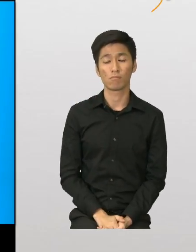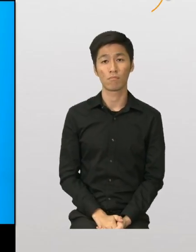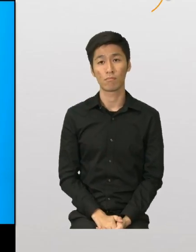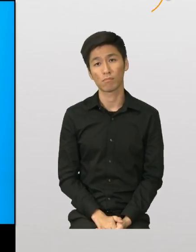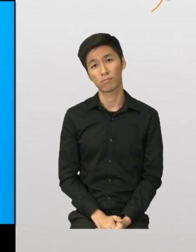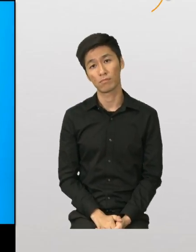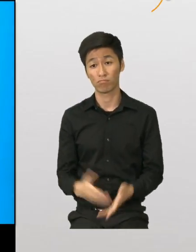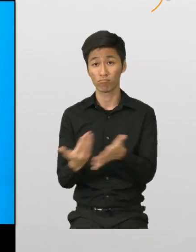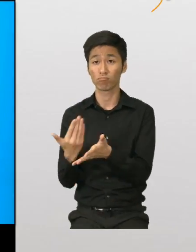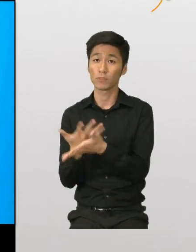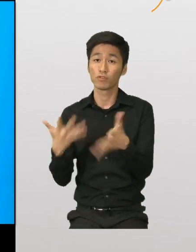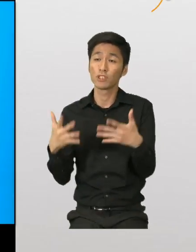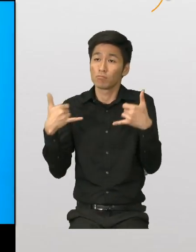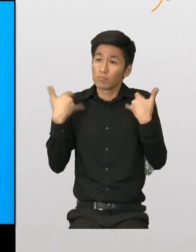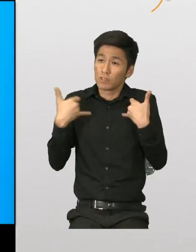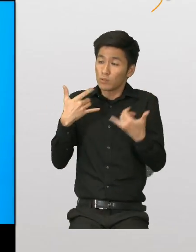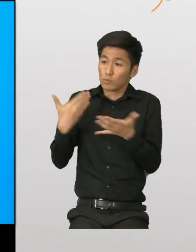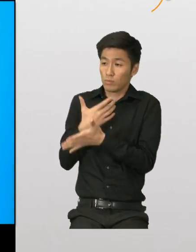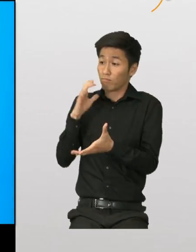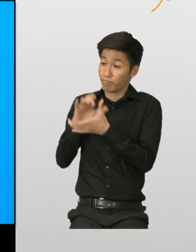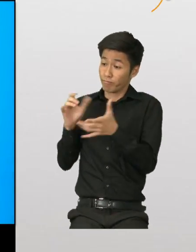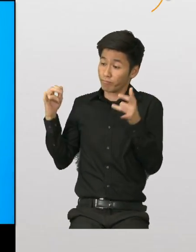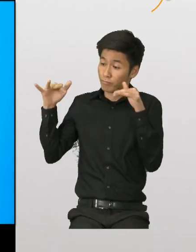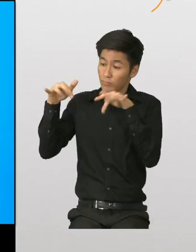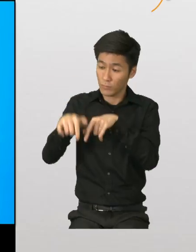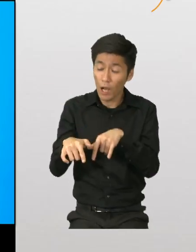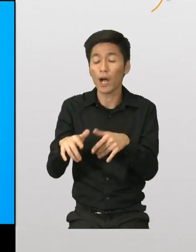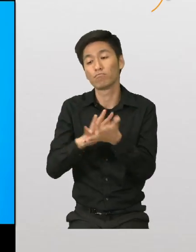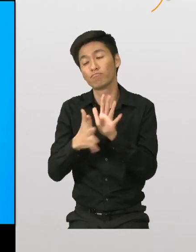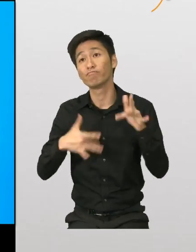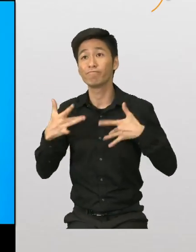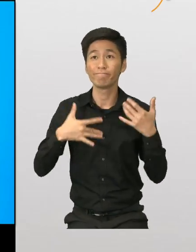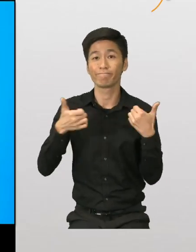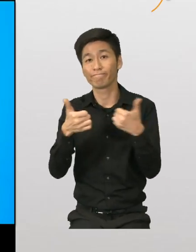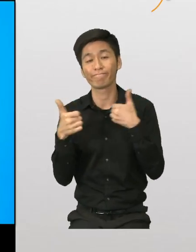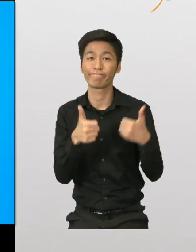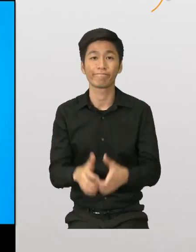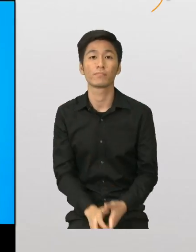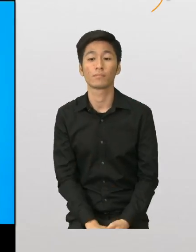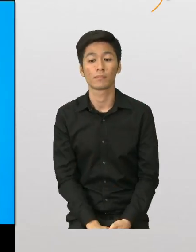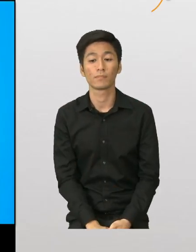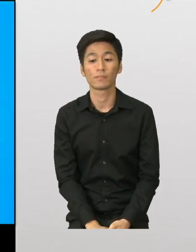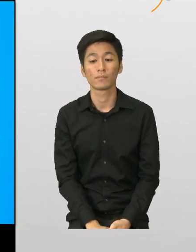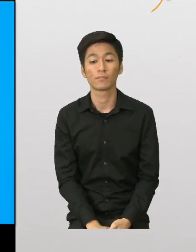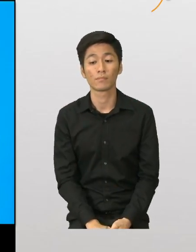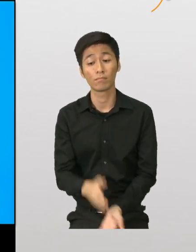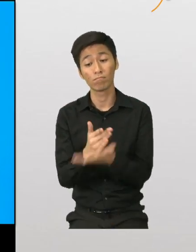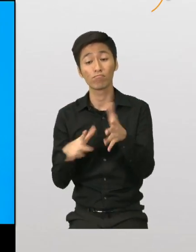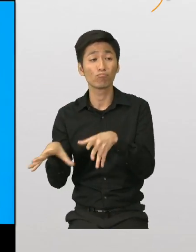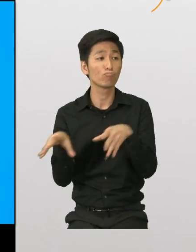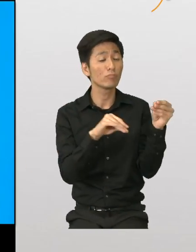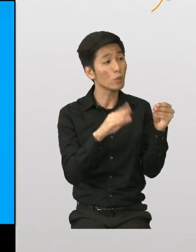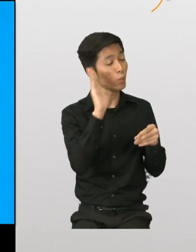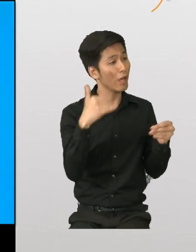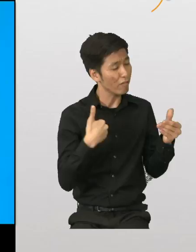younger residents will move in, and the estate will become more vibrant. Those moving out will have somewhere to go to, and